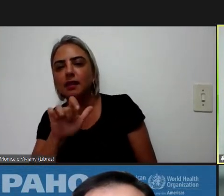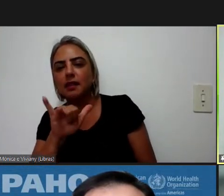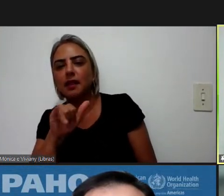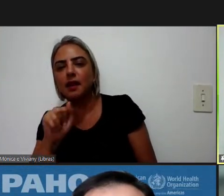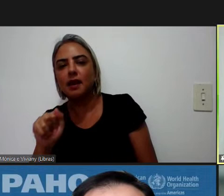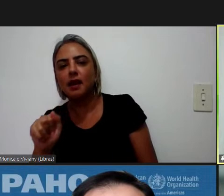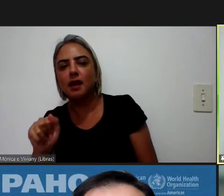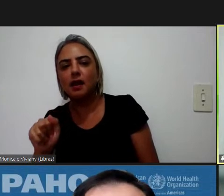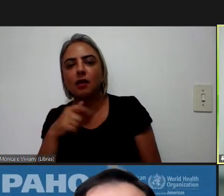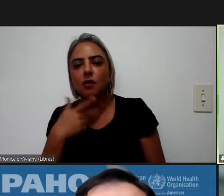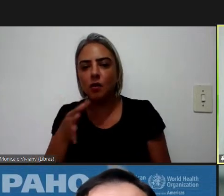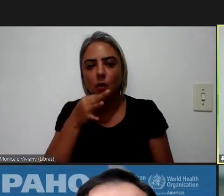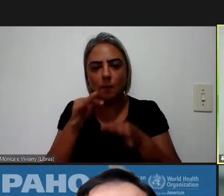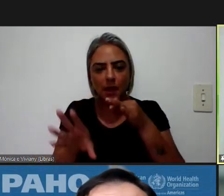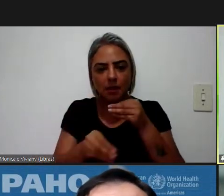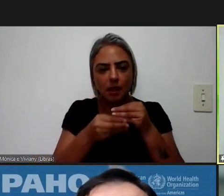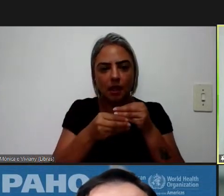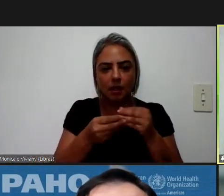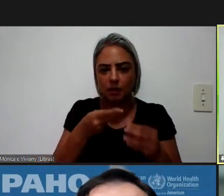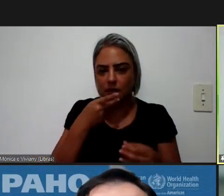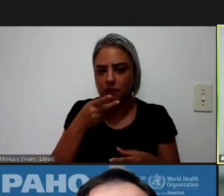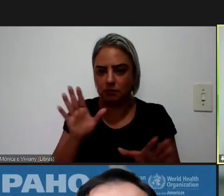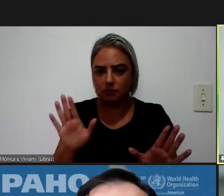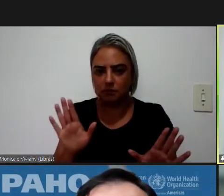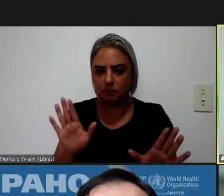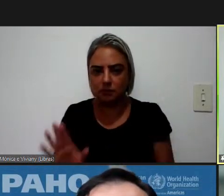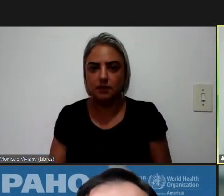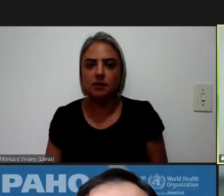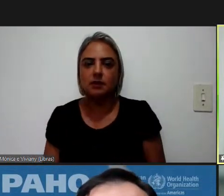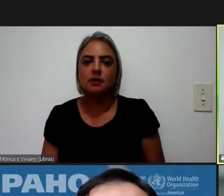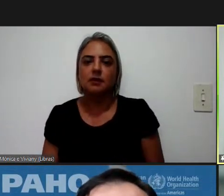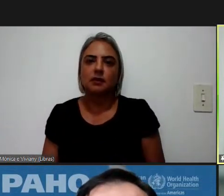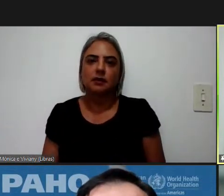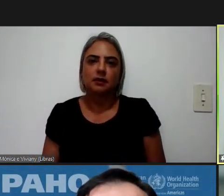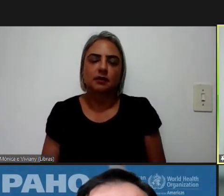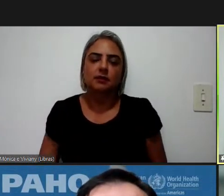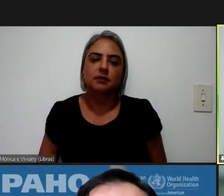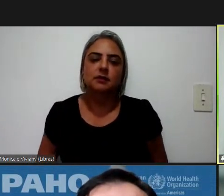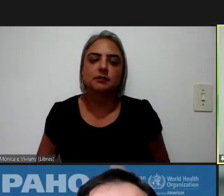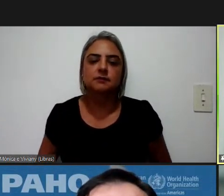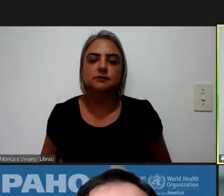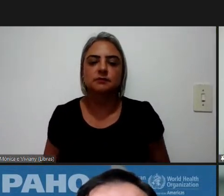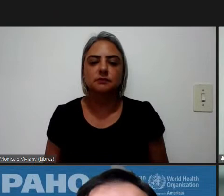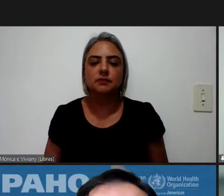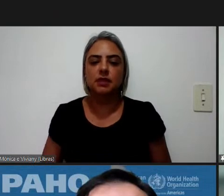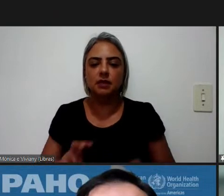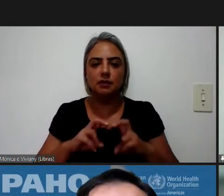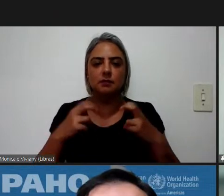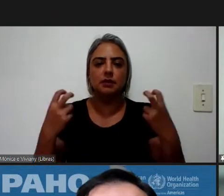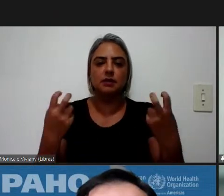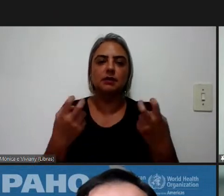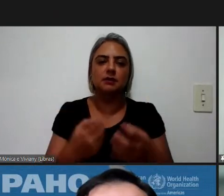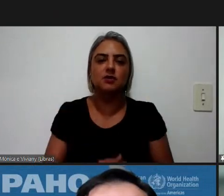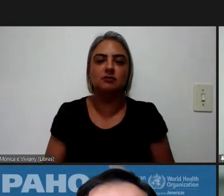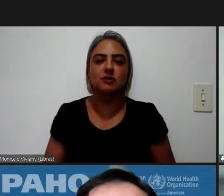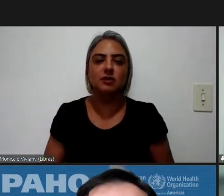to make some comment, another comment. They are here in our table.